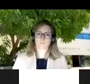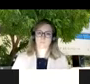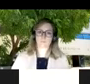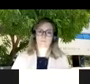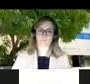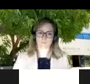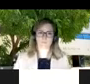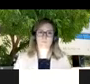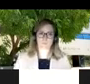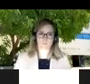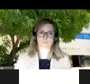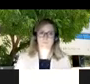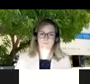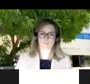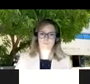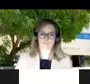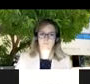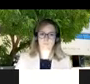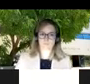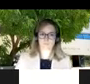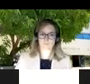responsibility of corporations for crimes.